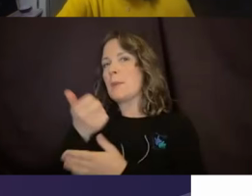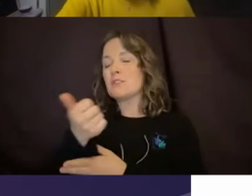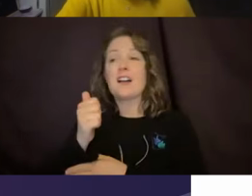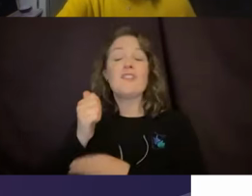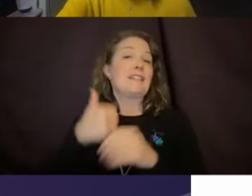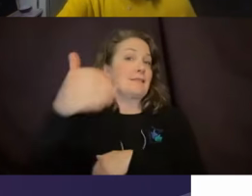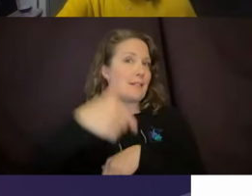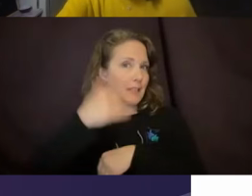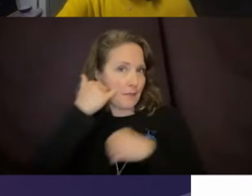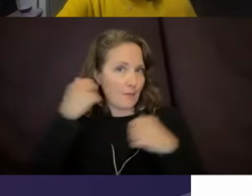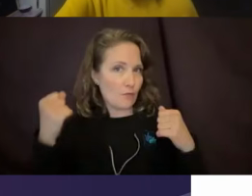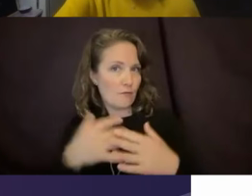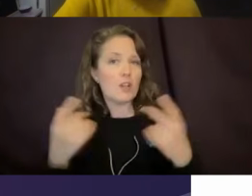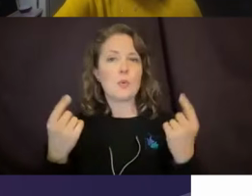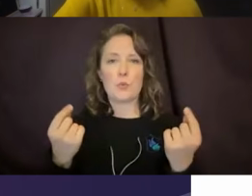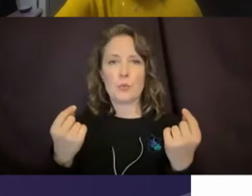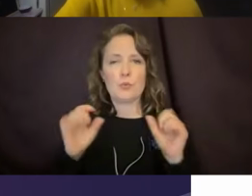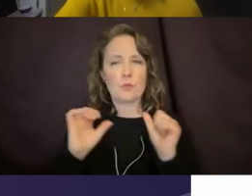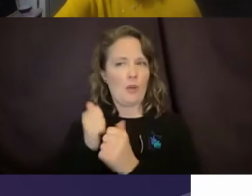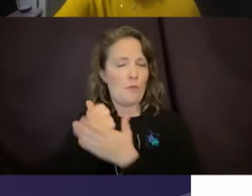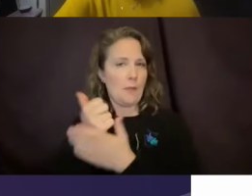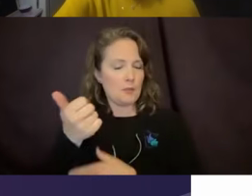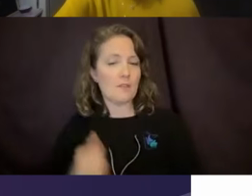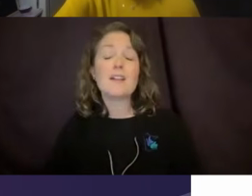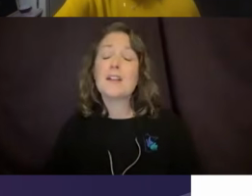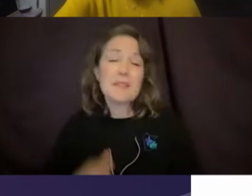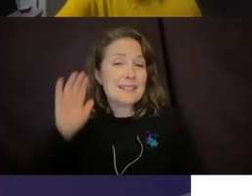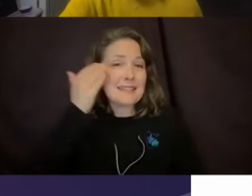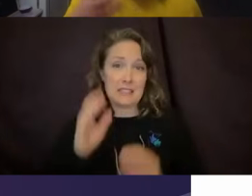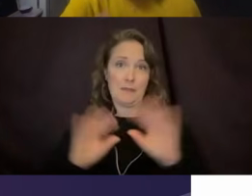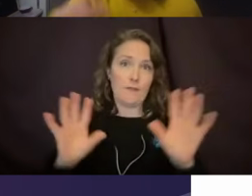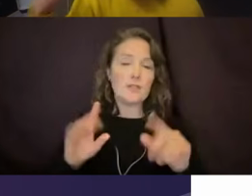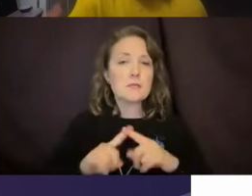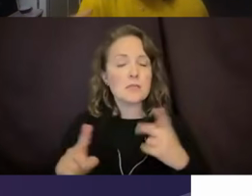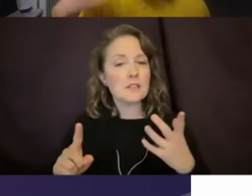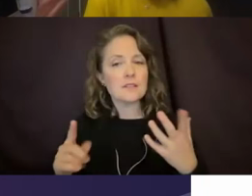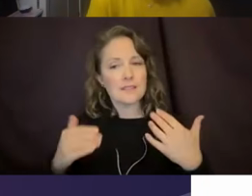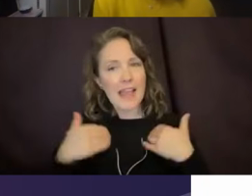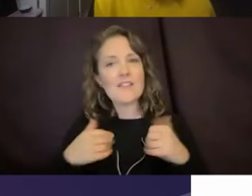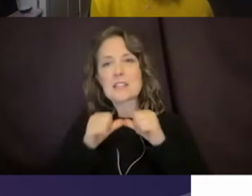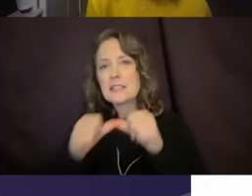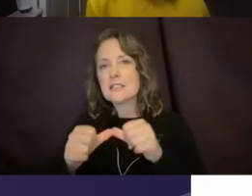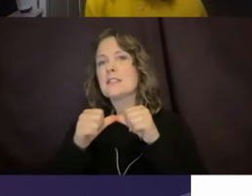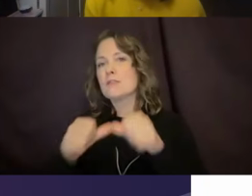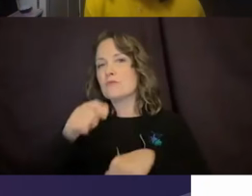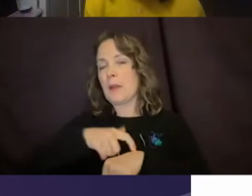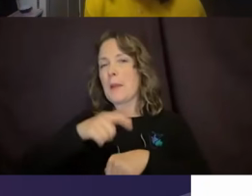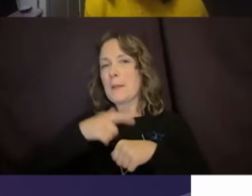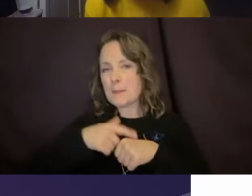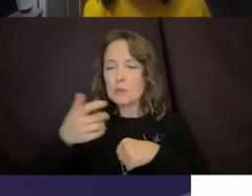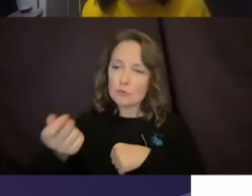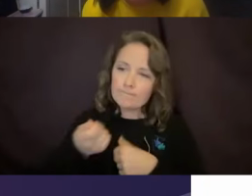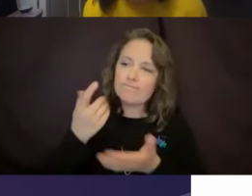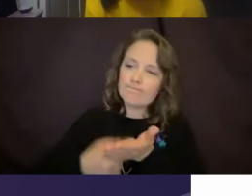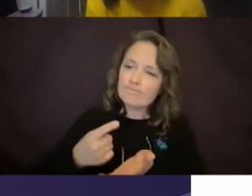again, you know, some of these might seem obvious, but being able to have continual times to go back and invite them to say,